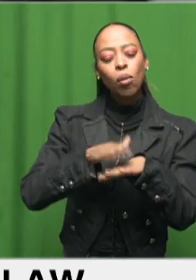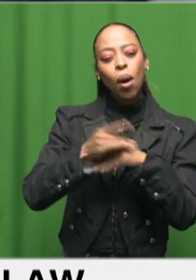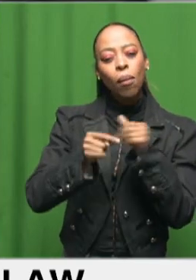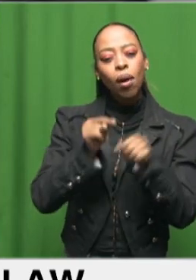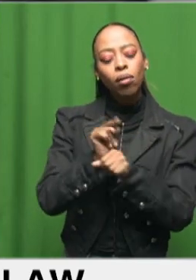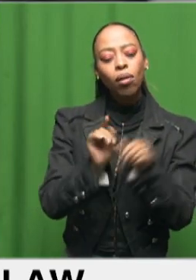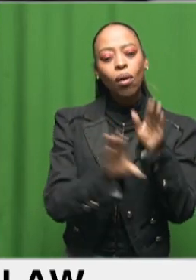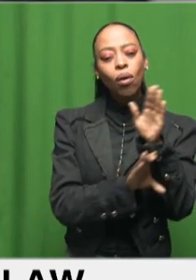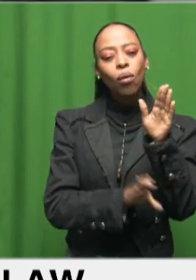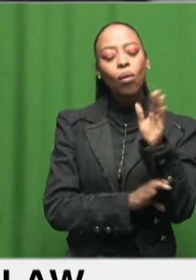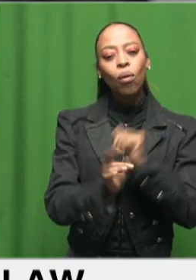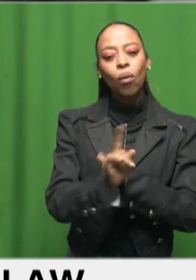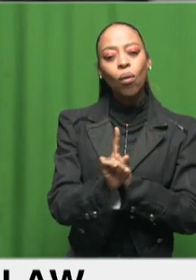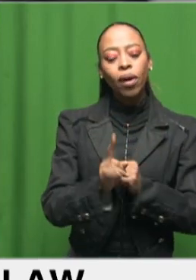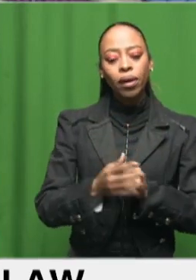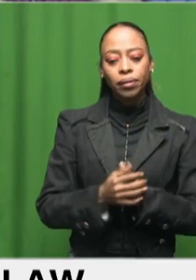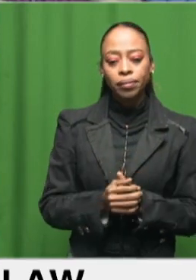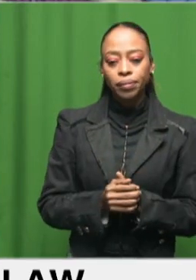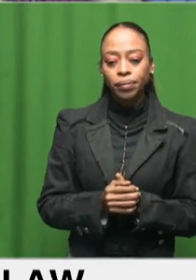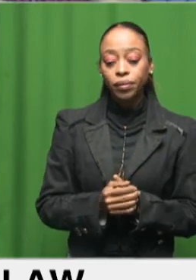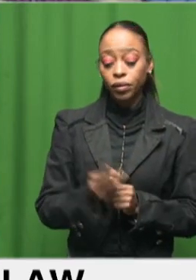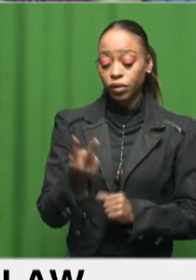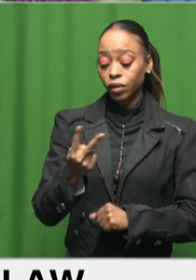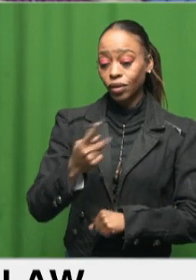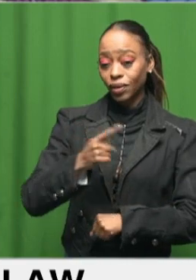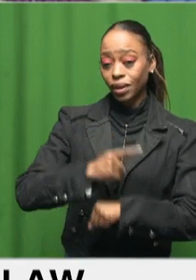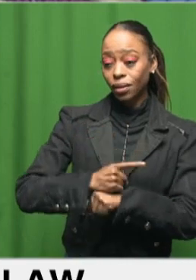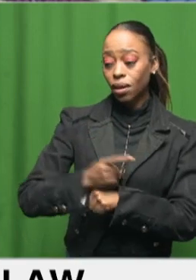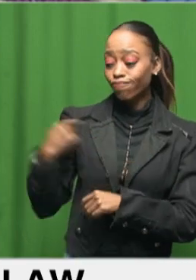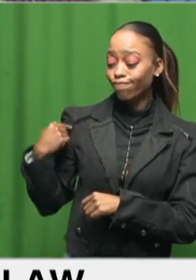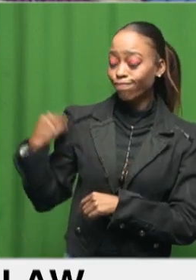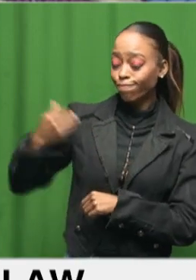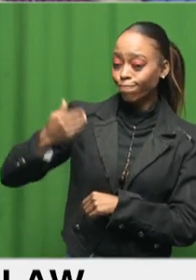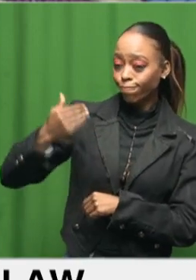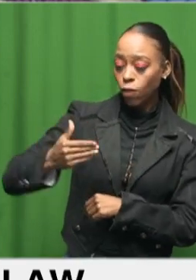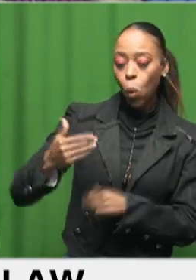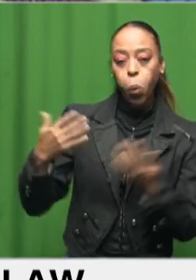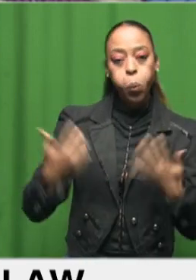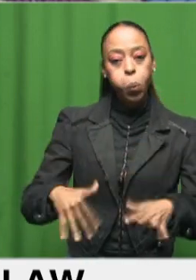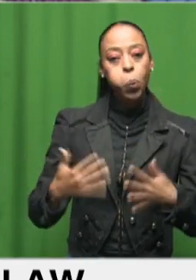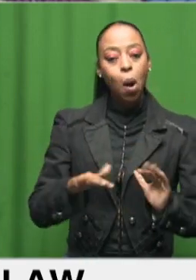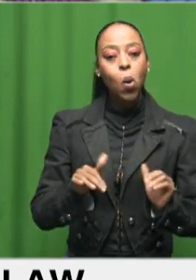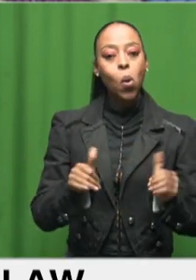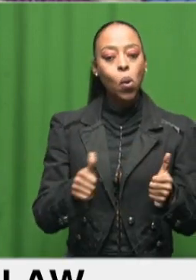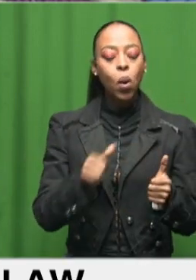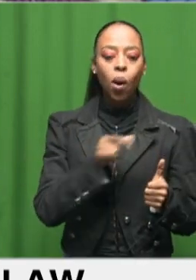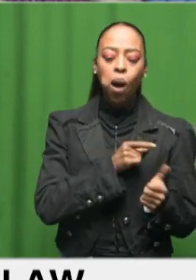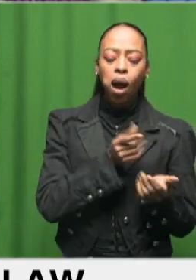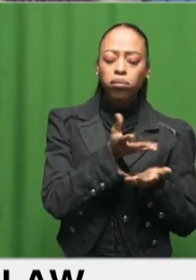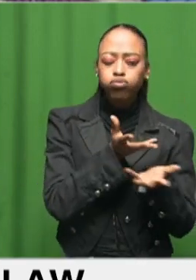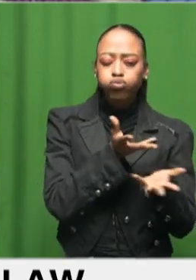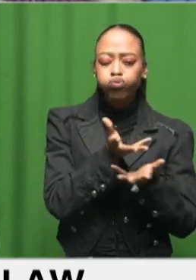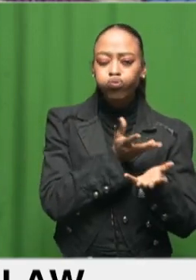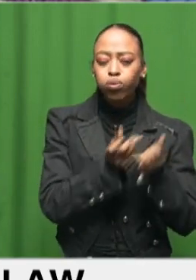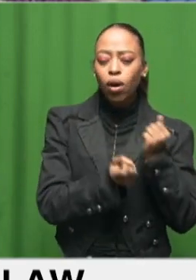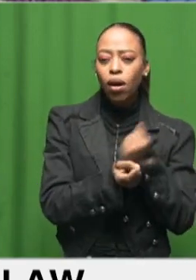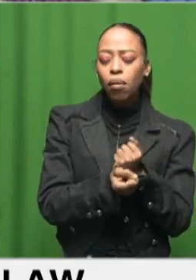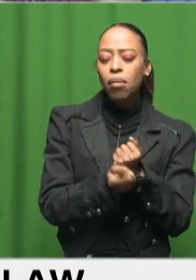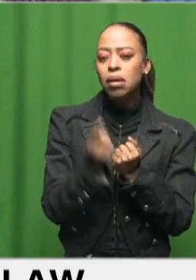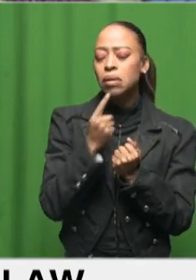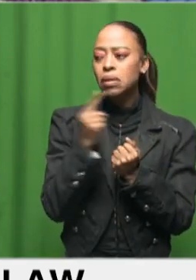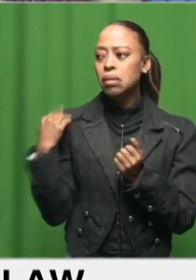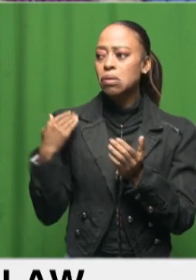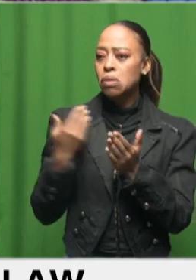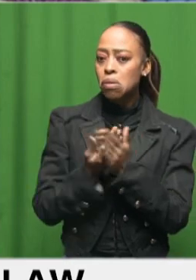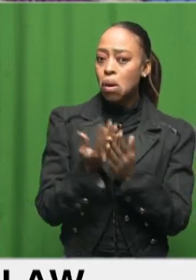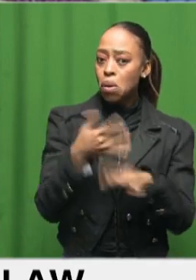Constitution? Look, the past 2 days has been a very excellent 2 days in terms of the discussion of how far we have gone in